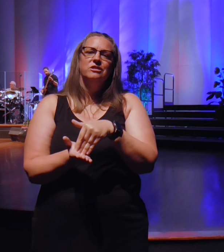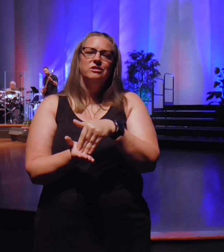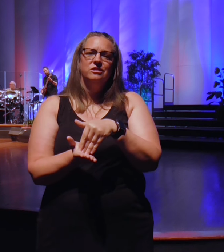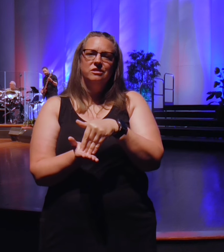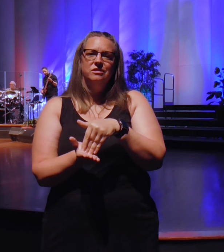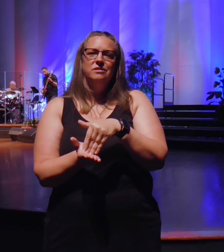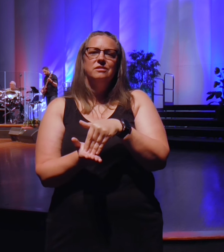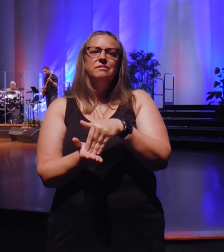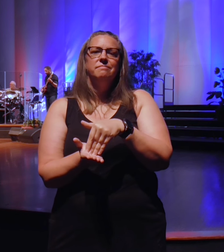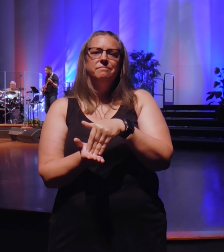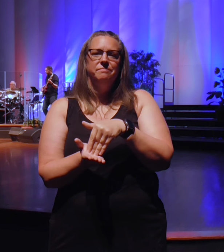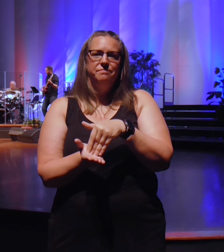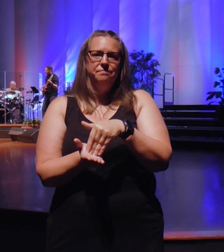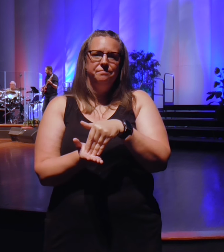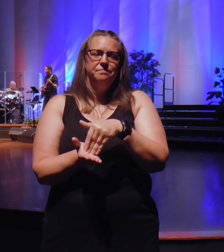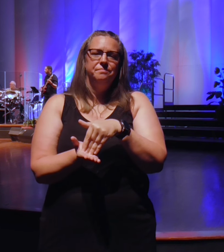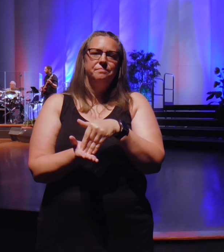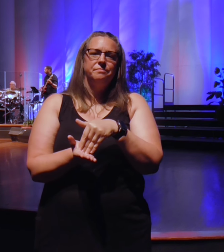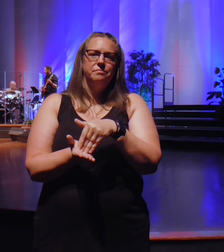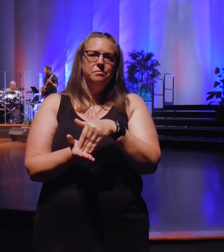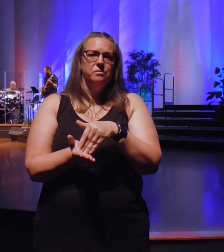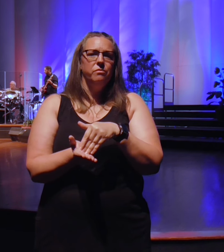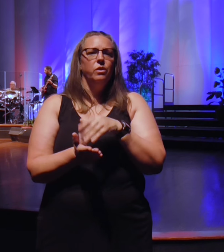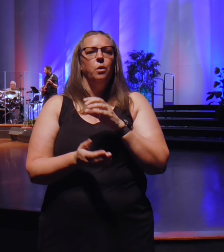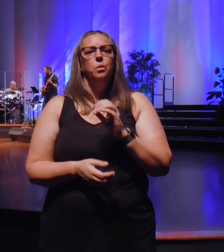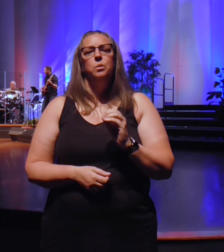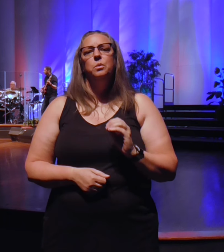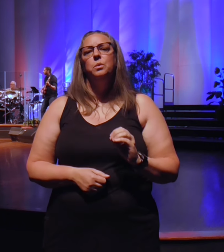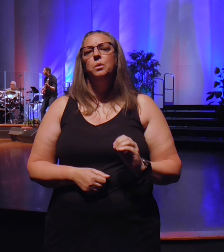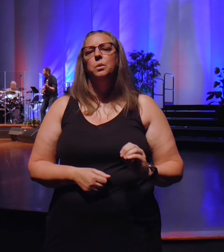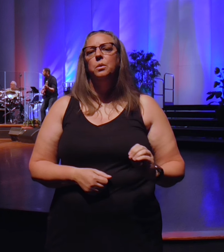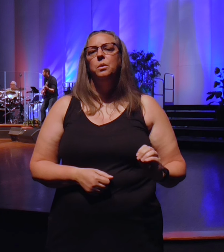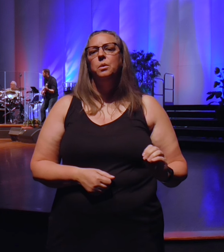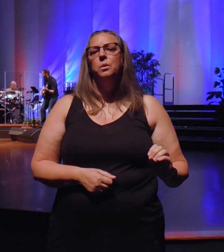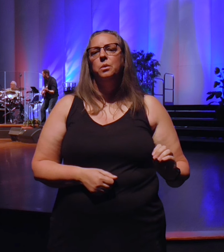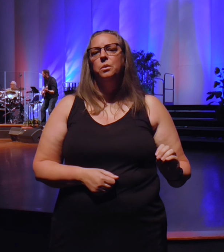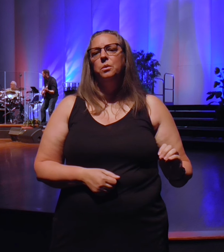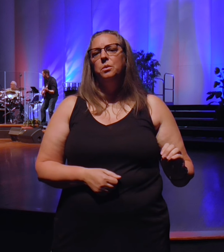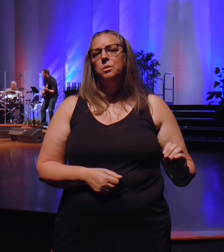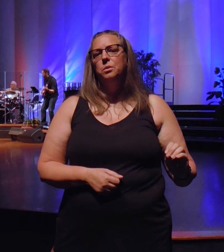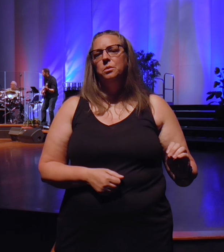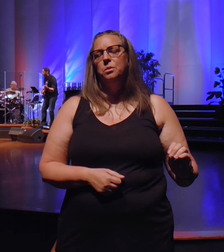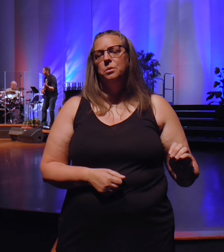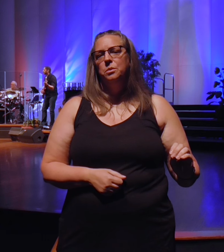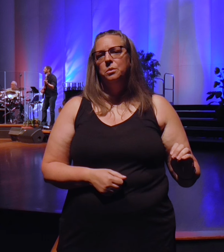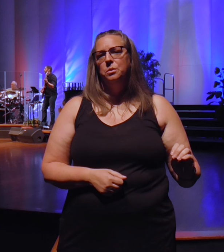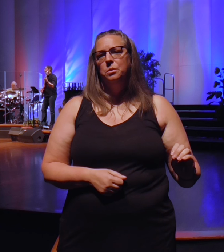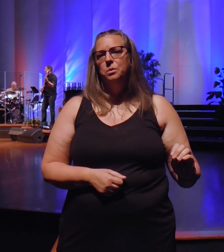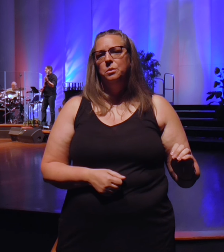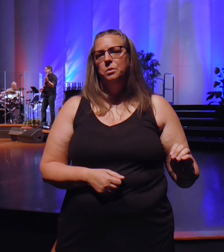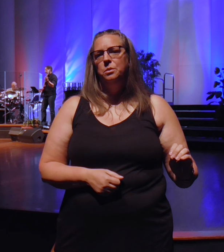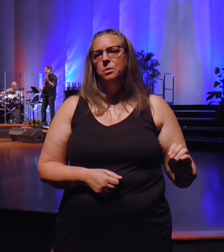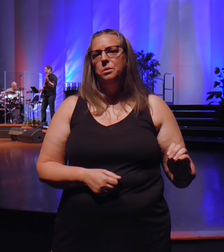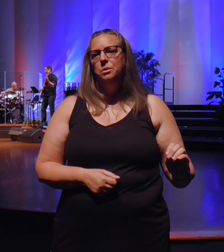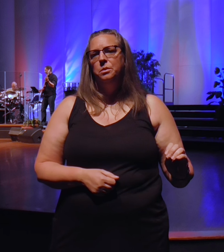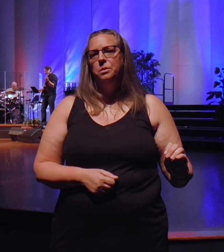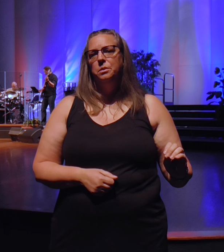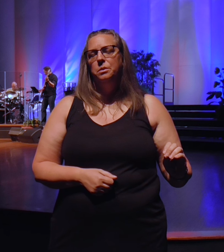all. Ooh.